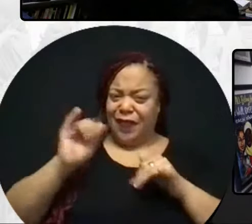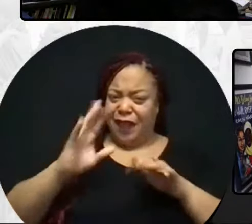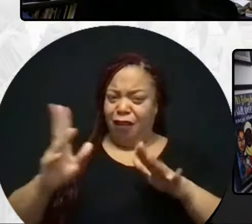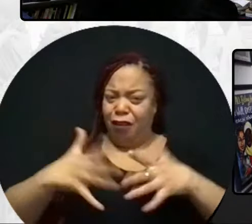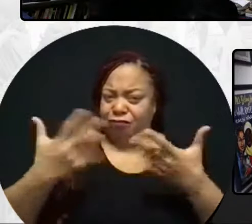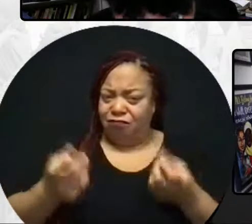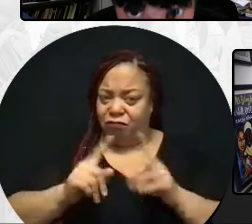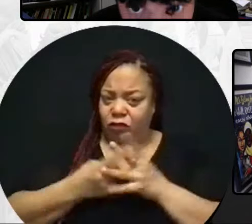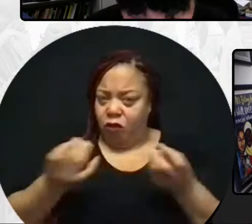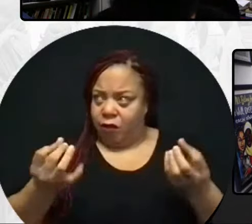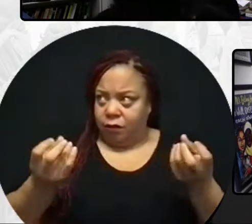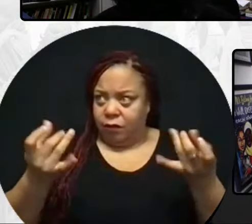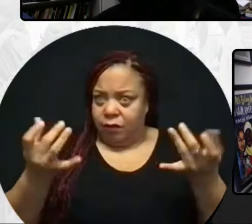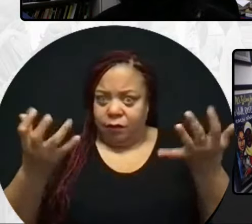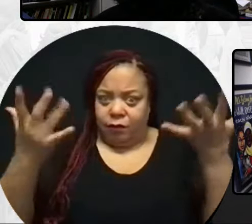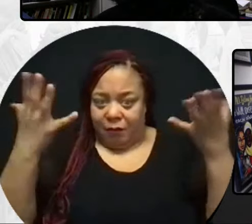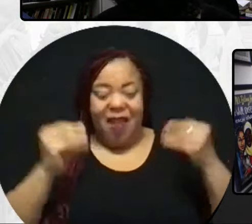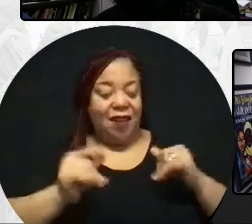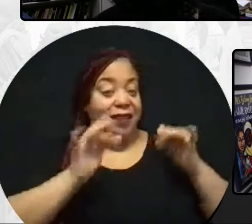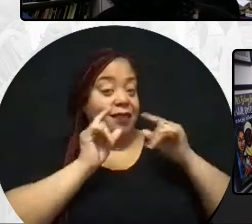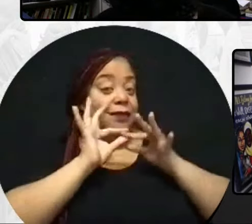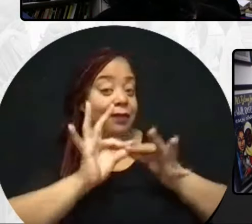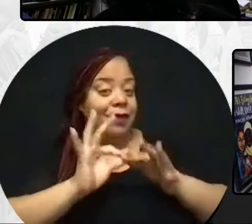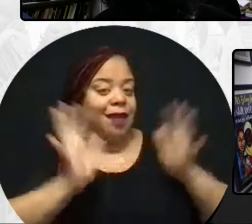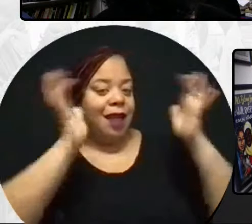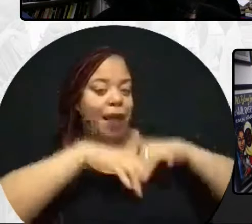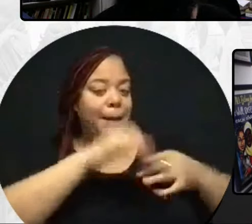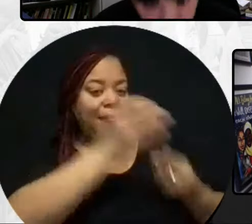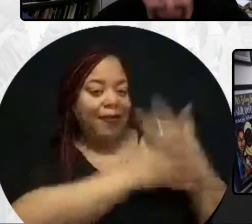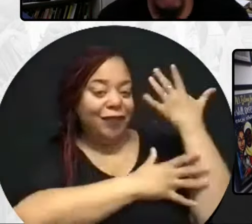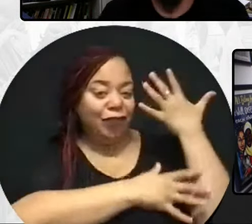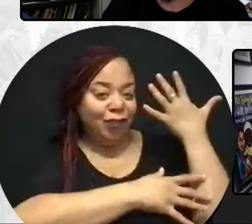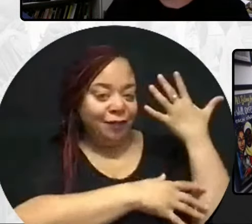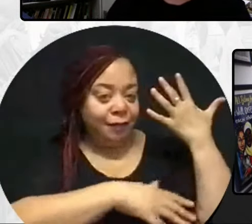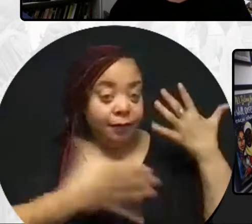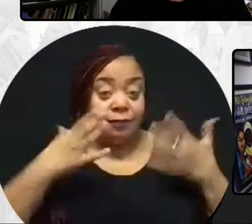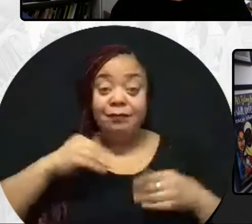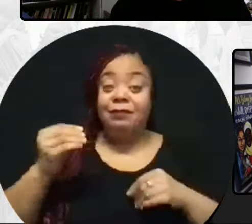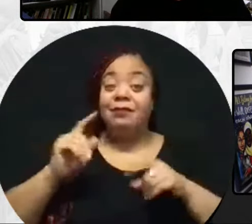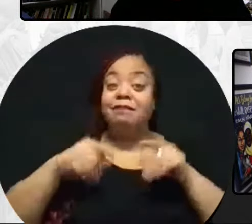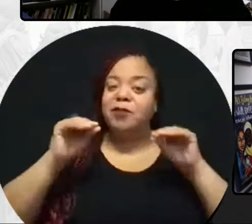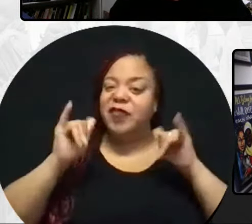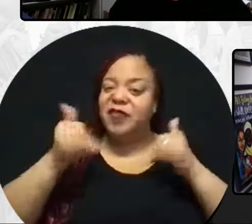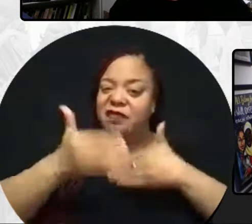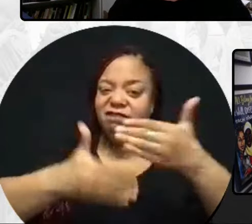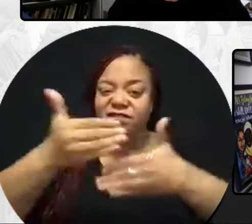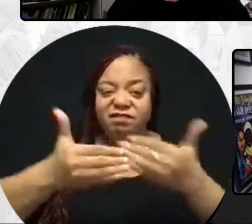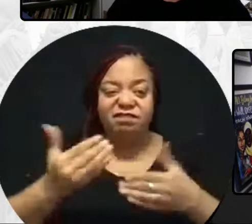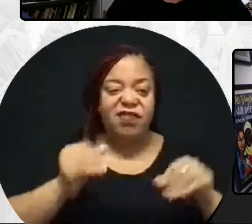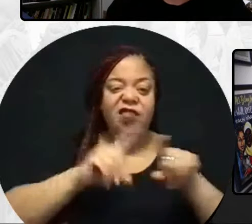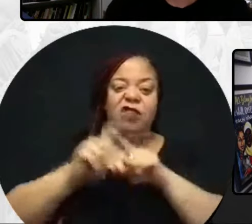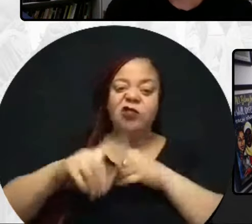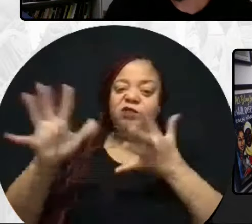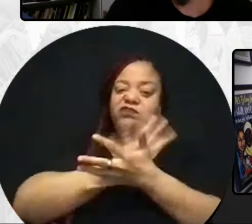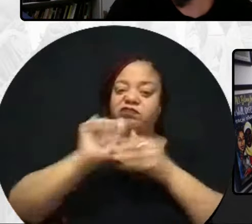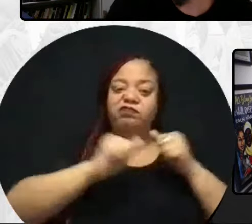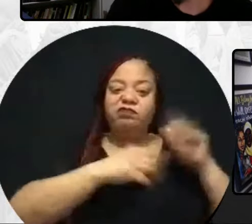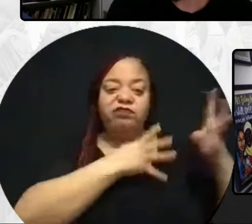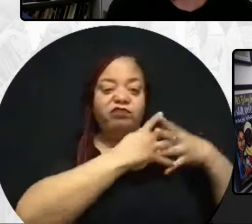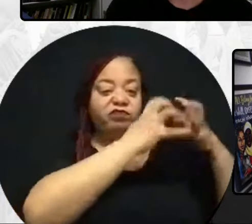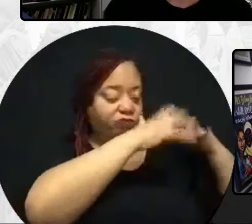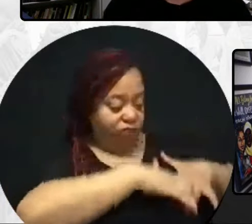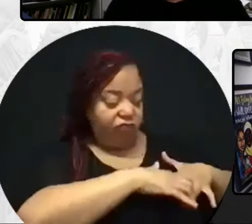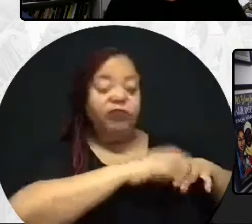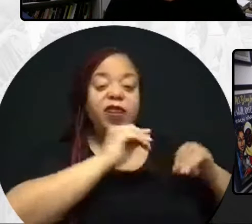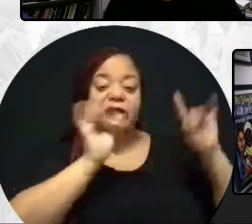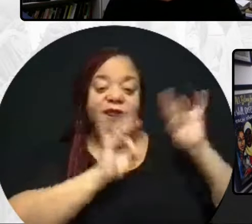Yeah, thank you. Thank you both. That's actually a pretty good segue into our next clip. So maybe we can turn to that now. And I think